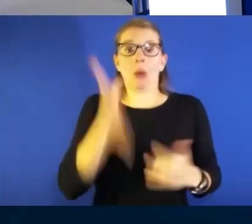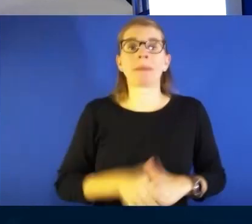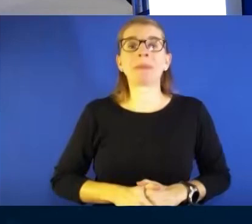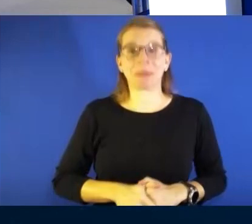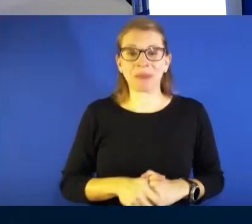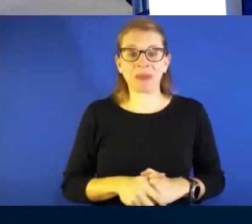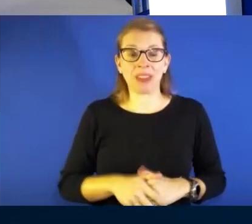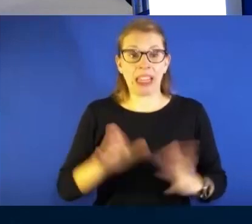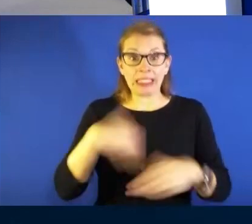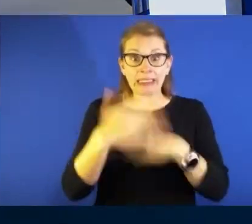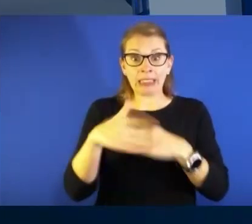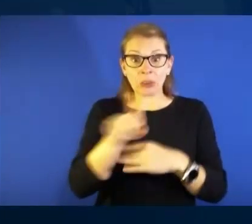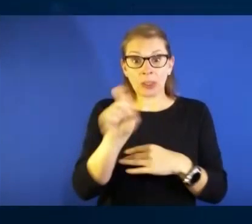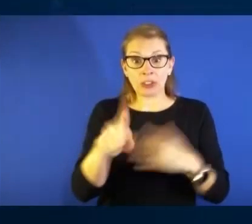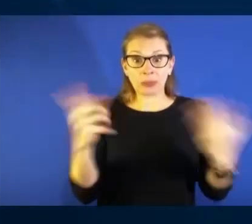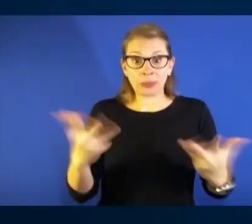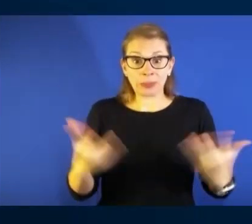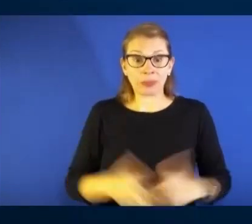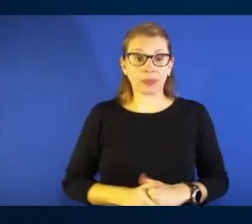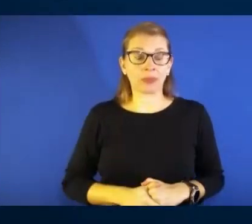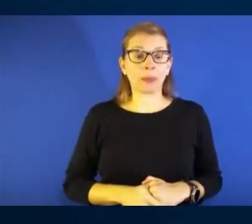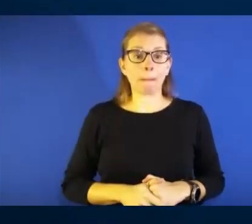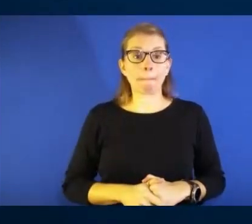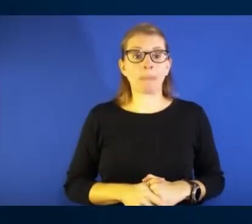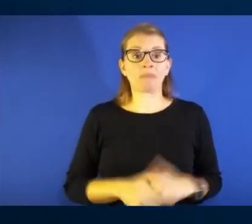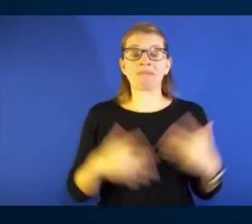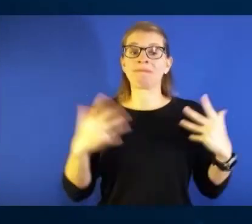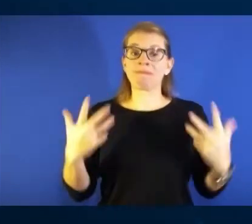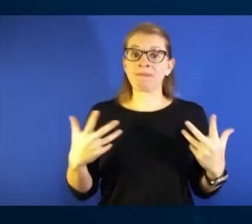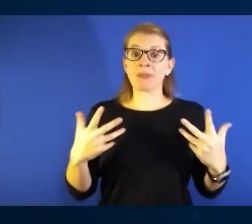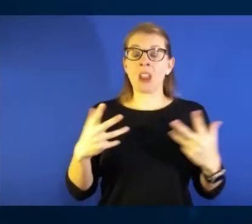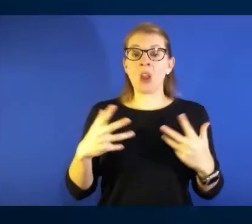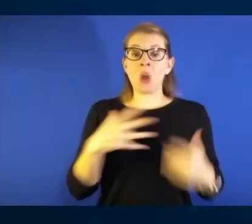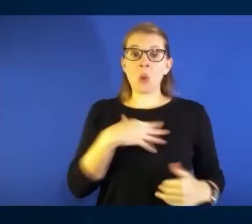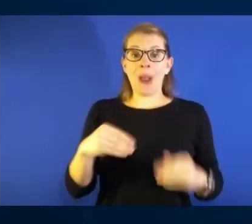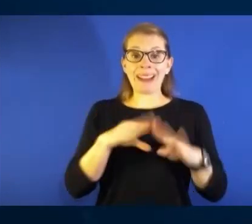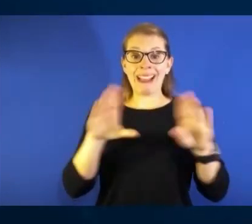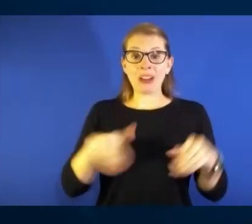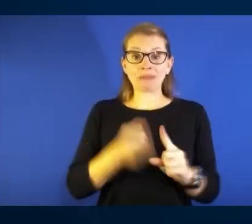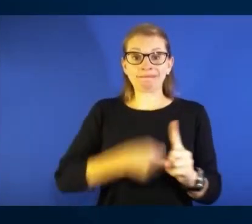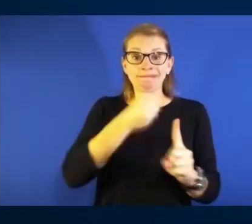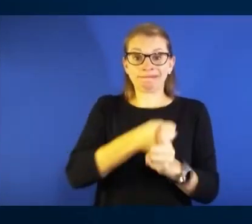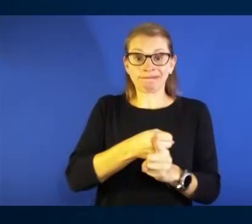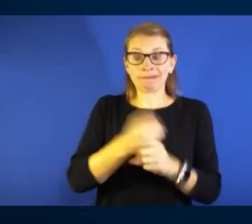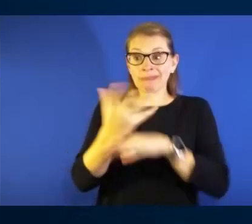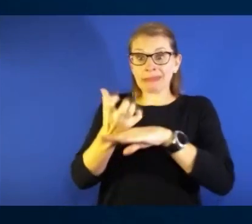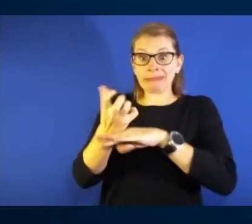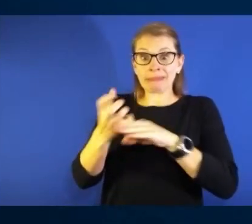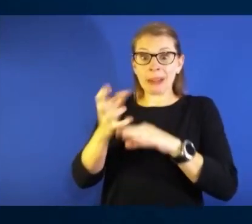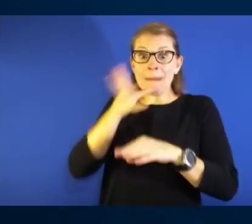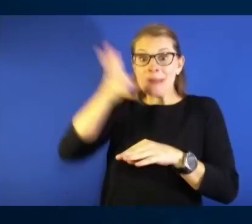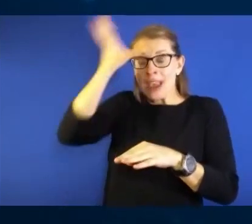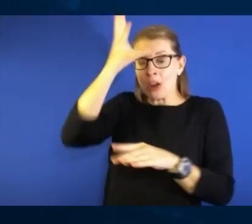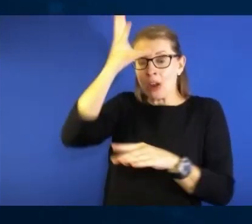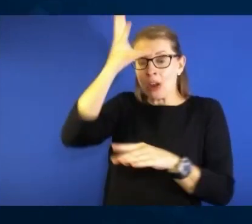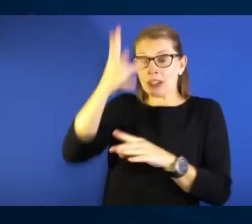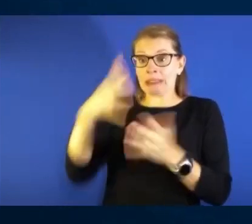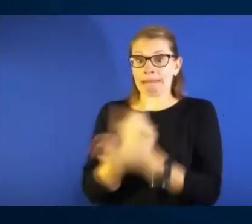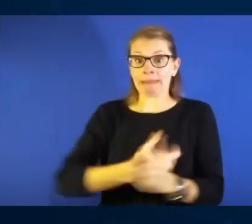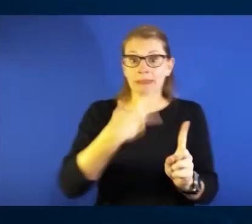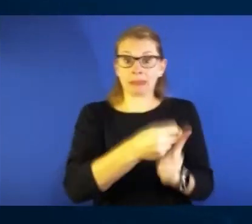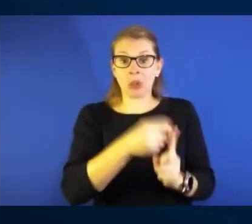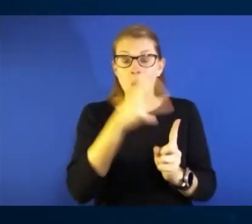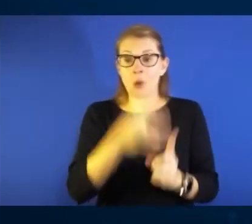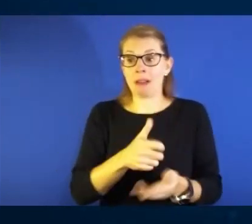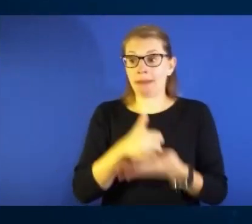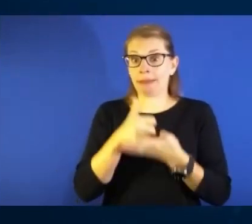next question. What impact do you think the White House urging parents to get their kids vaccinated will have on the overall